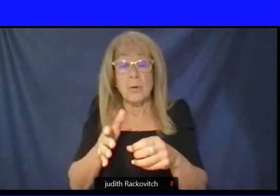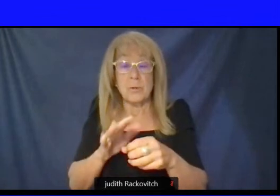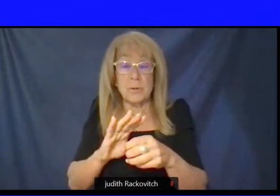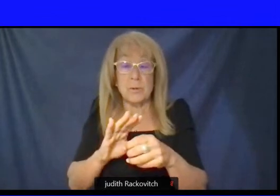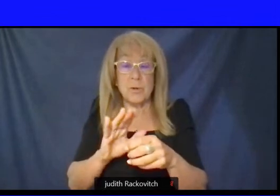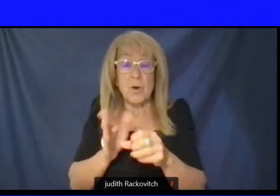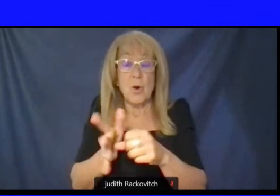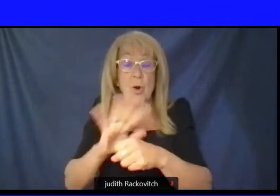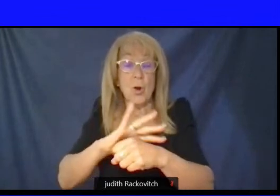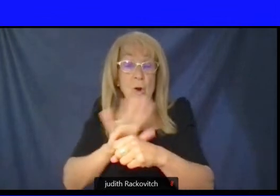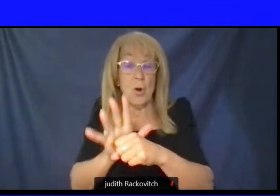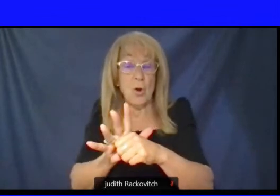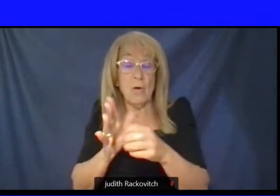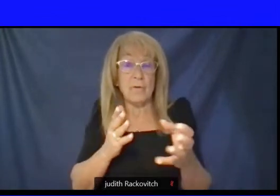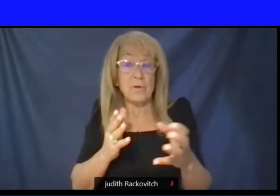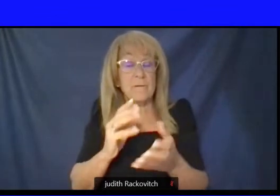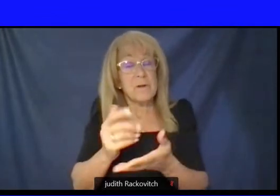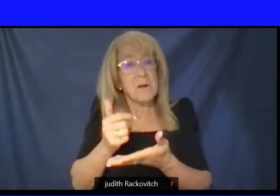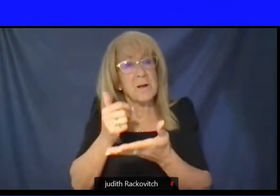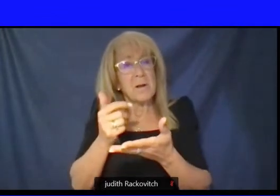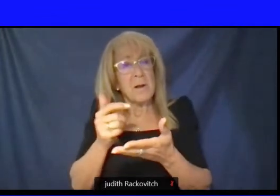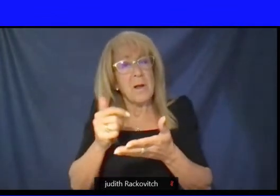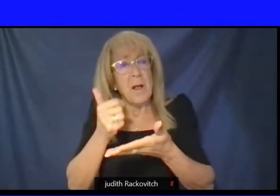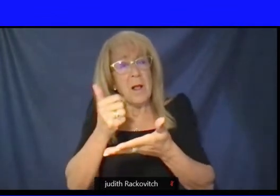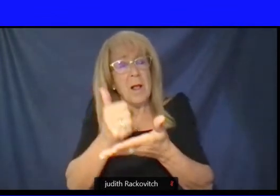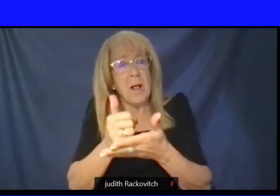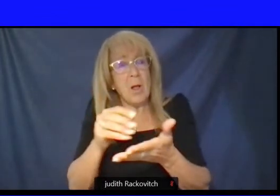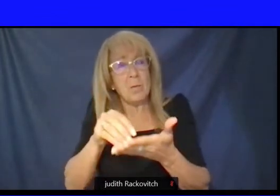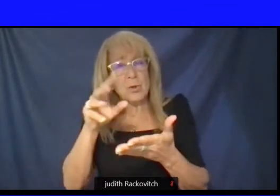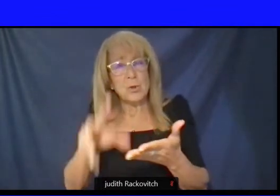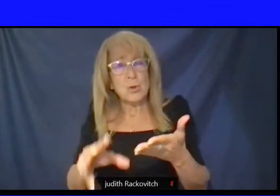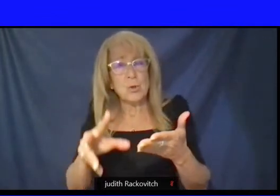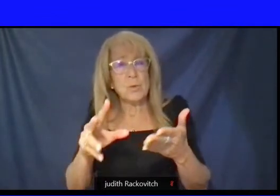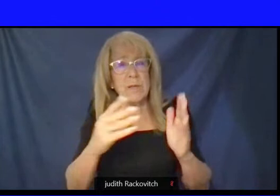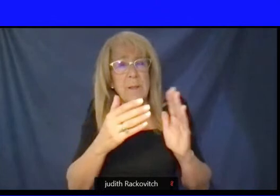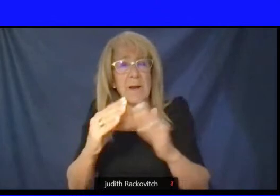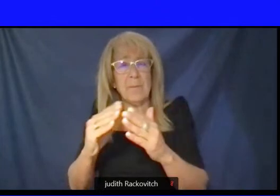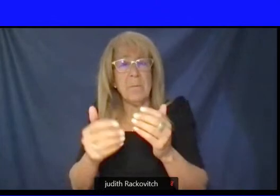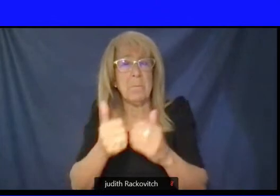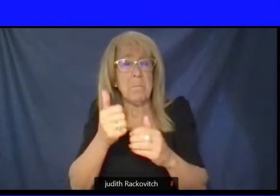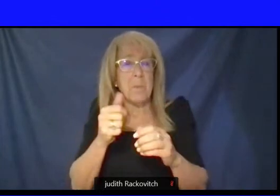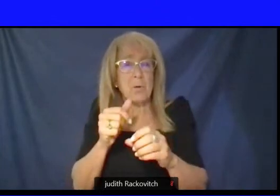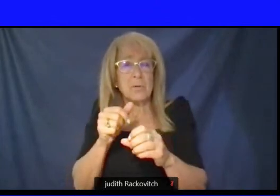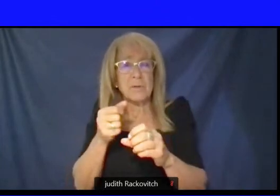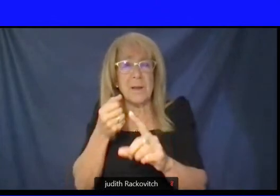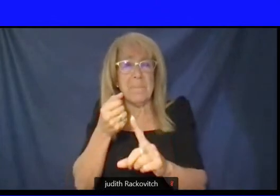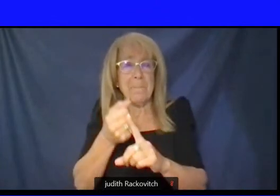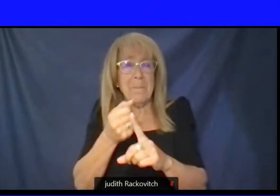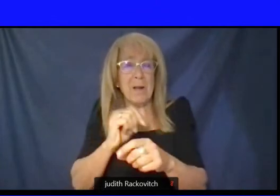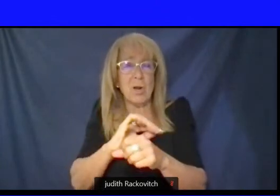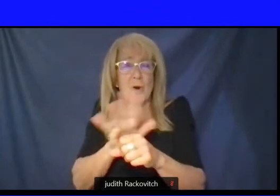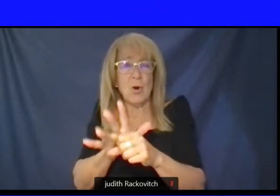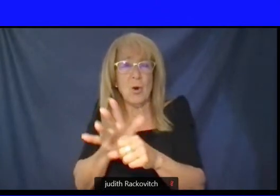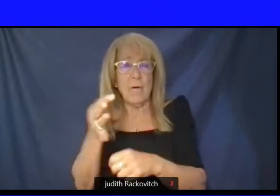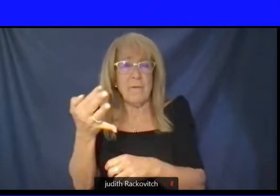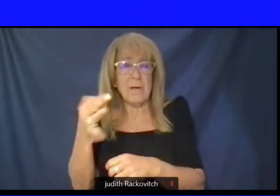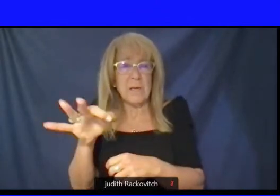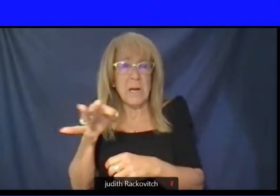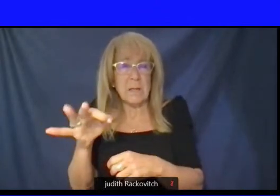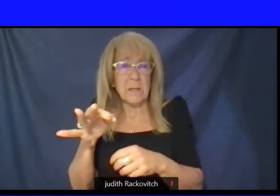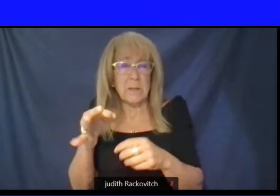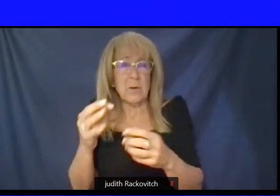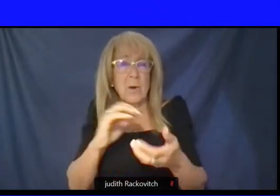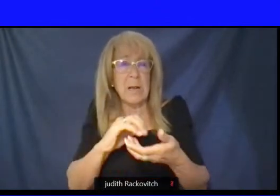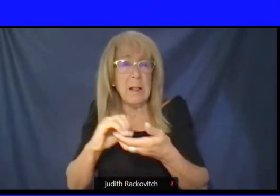members to add to 5 clinics at Harlem, Woodhull, Morrisania, Lincoln, and East New York. And we'll be working with these